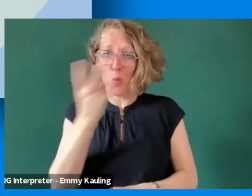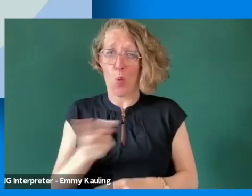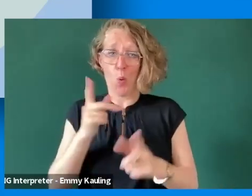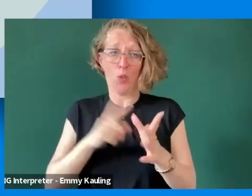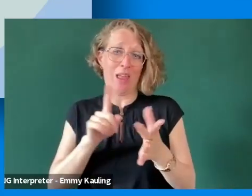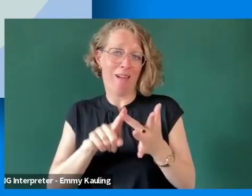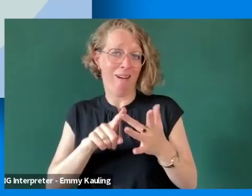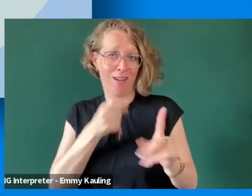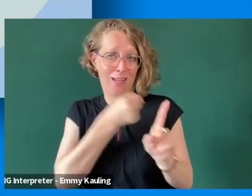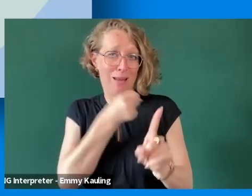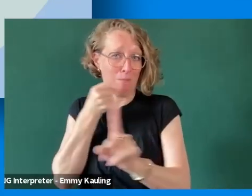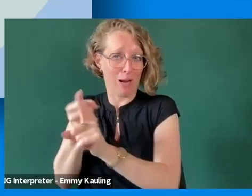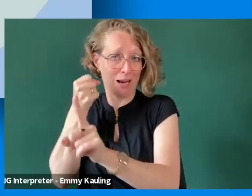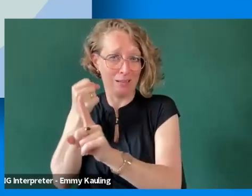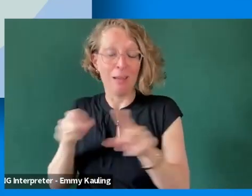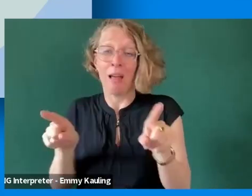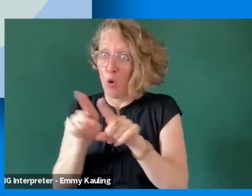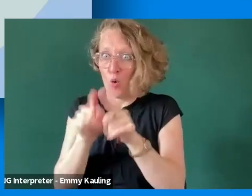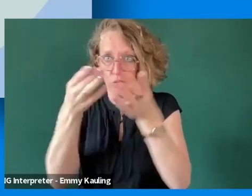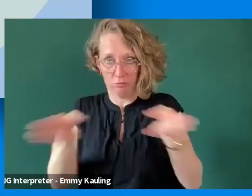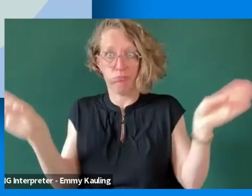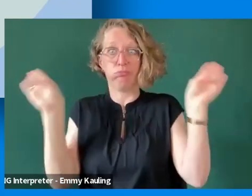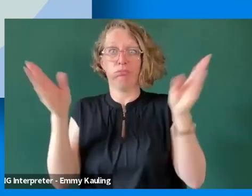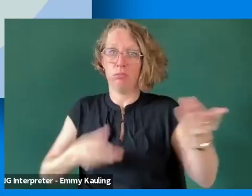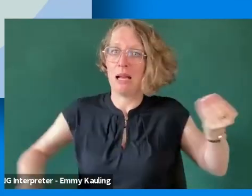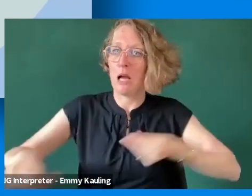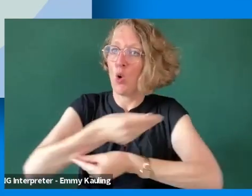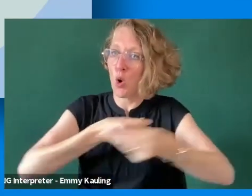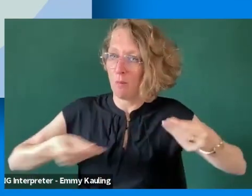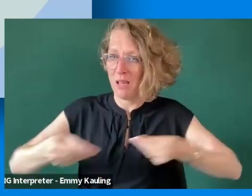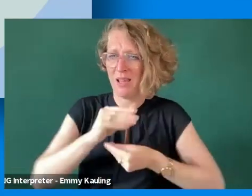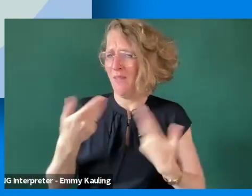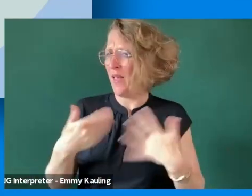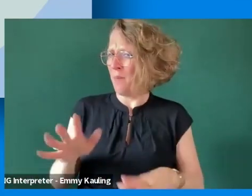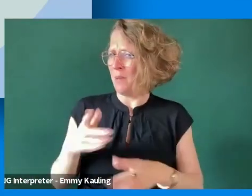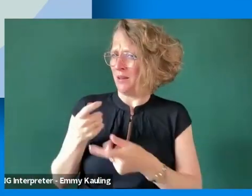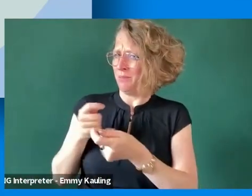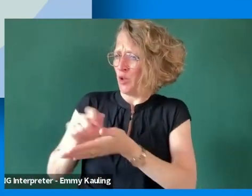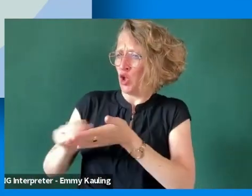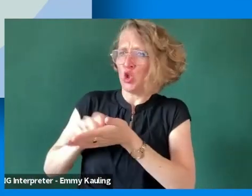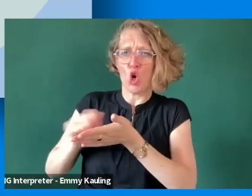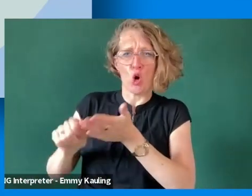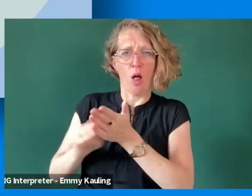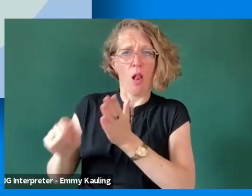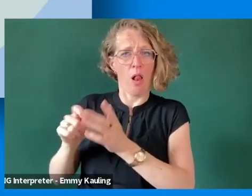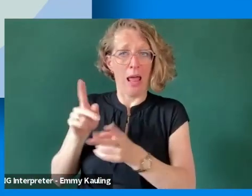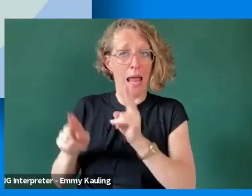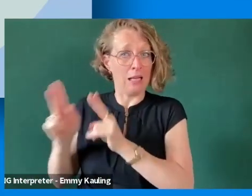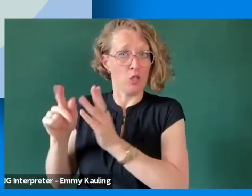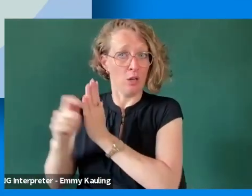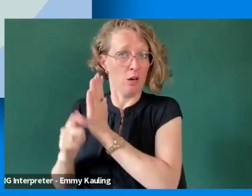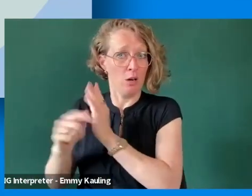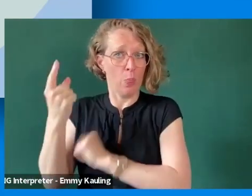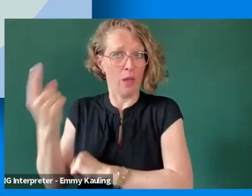affects the whole of the economy. I was in a conversation with a journal editor the other day who was pointing out